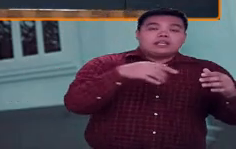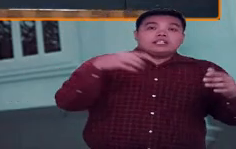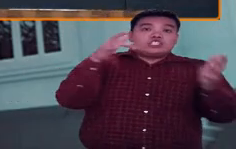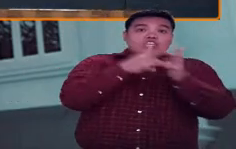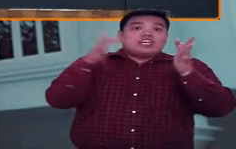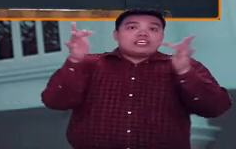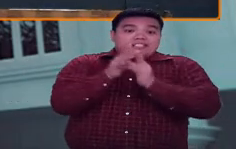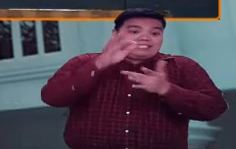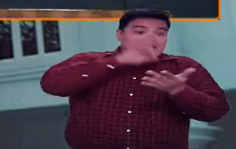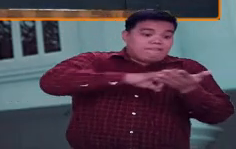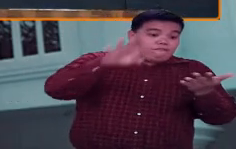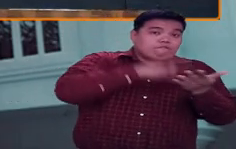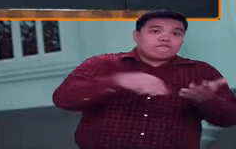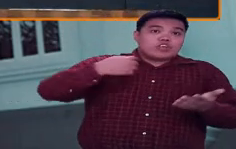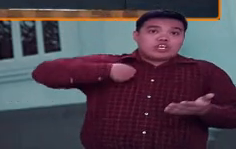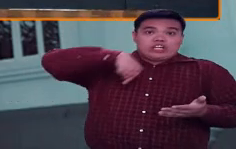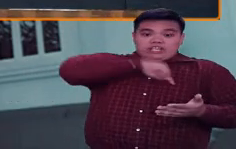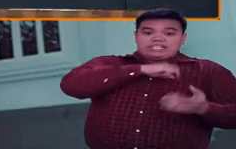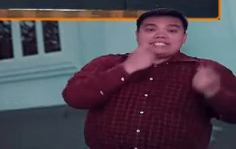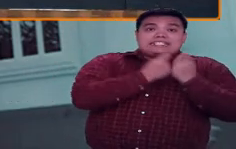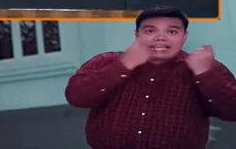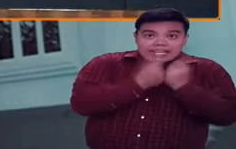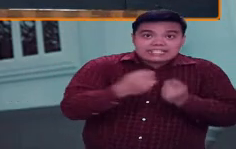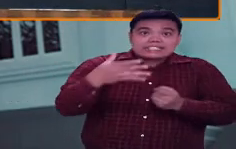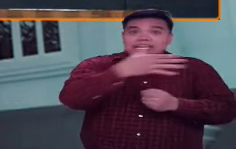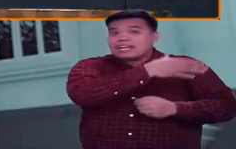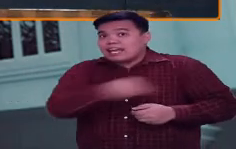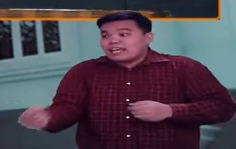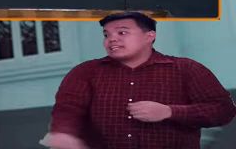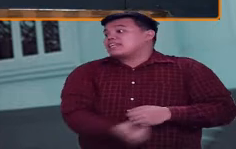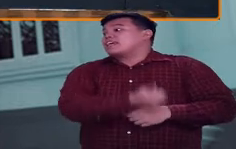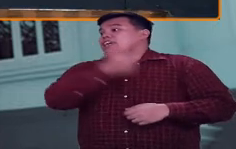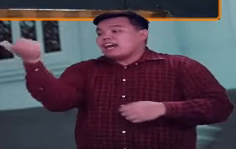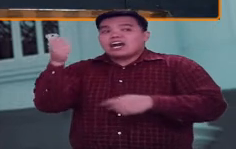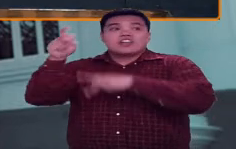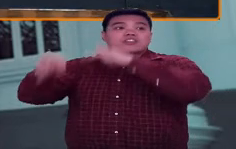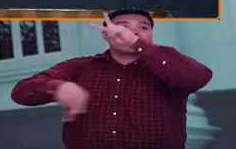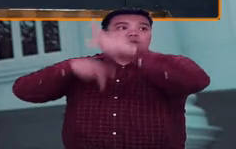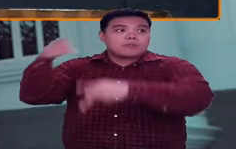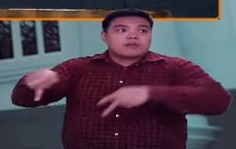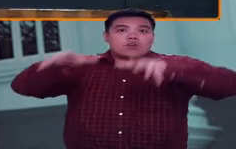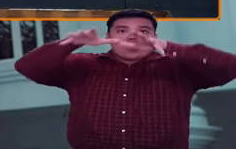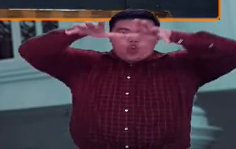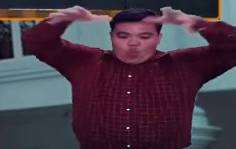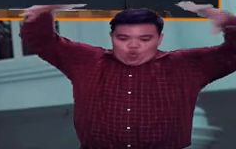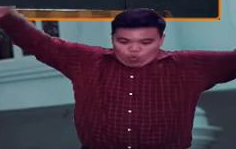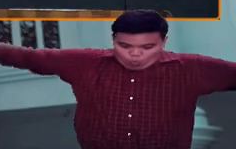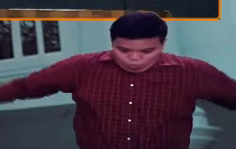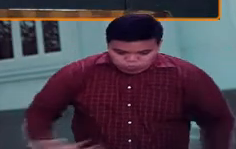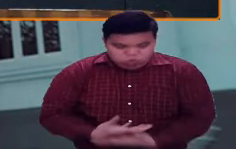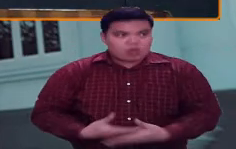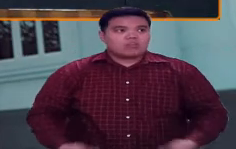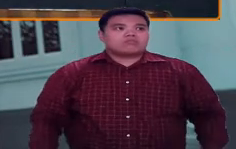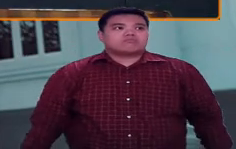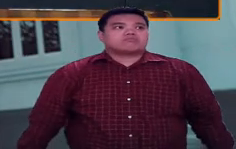our sins only, but also for the sins of the whole